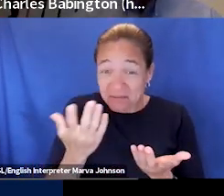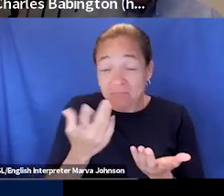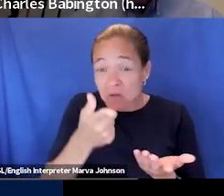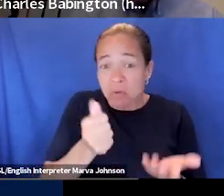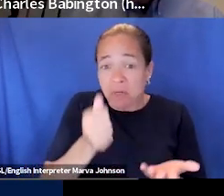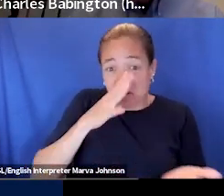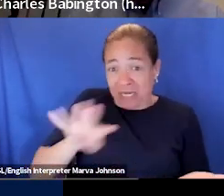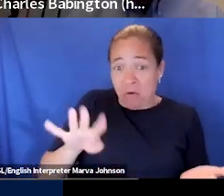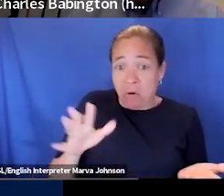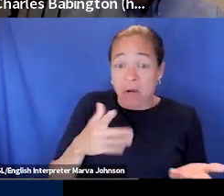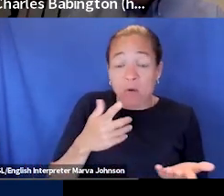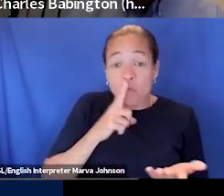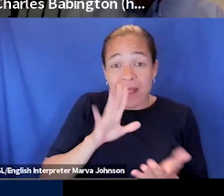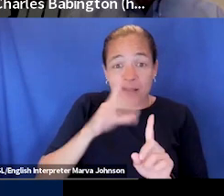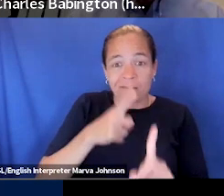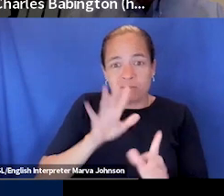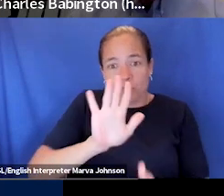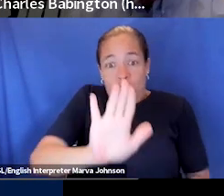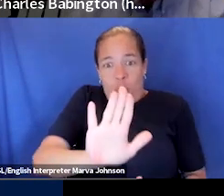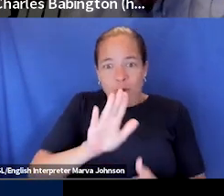these are largely suggestions.